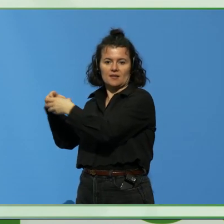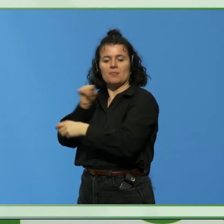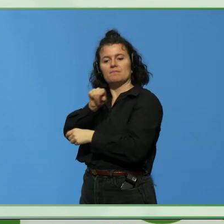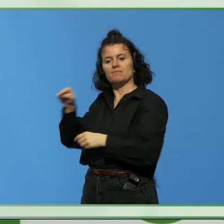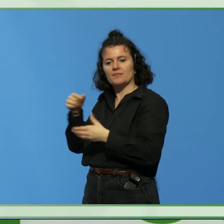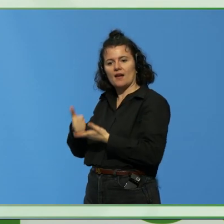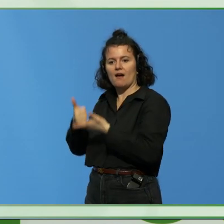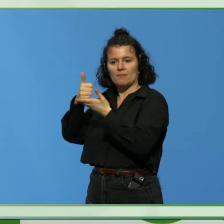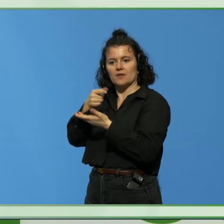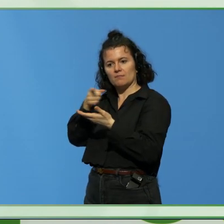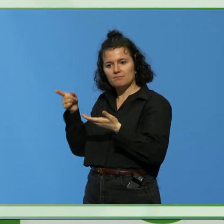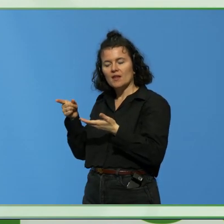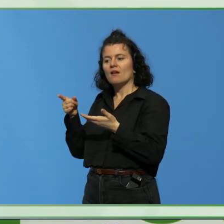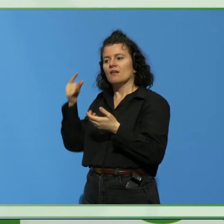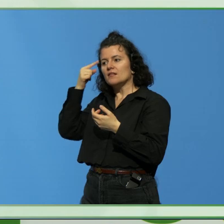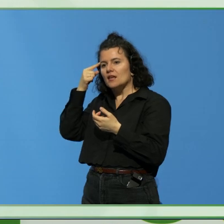accelerate the inclusion of